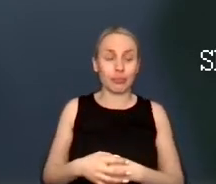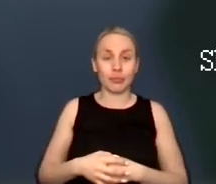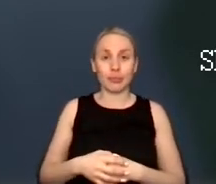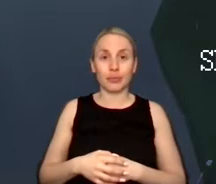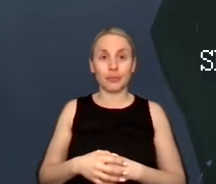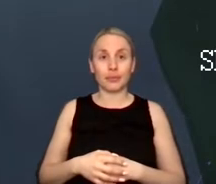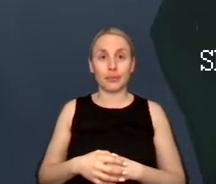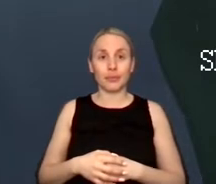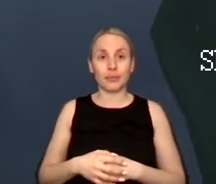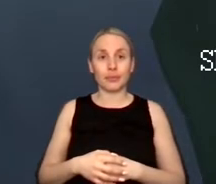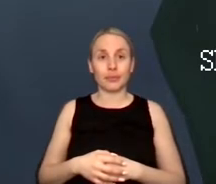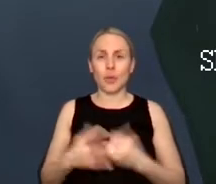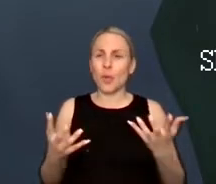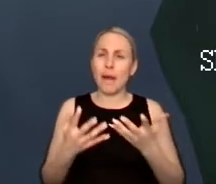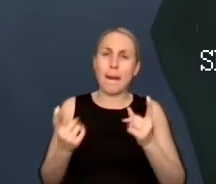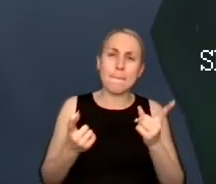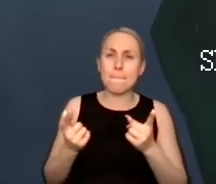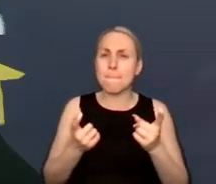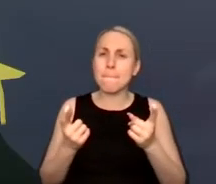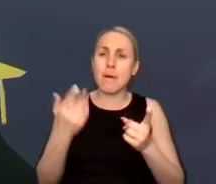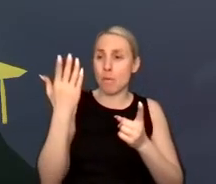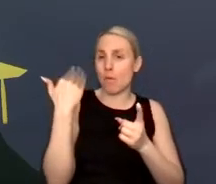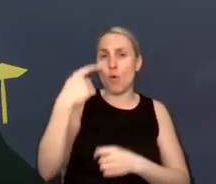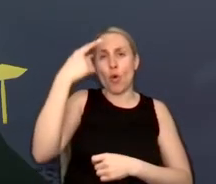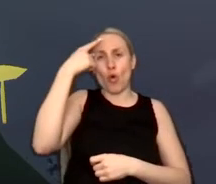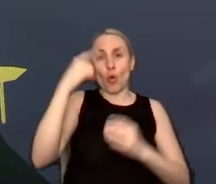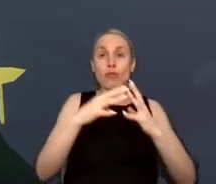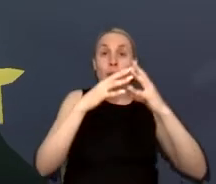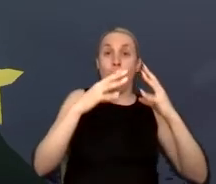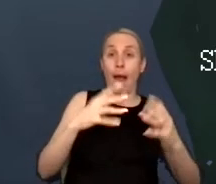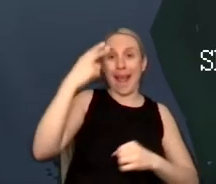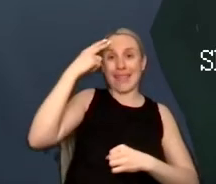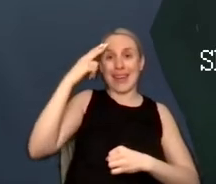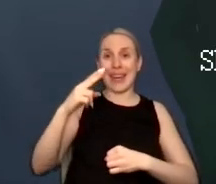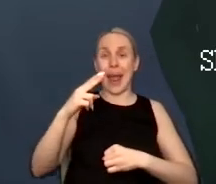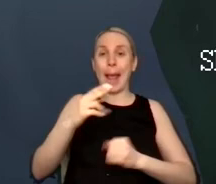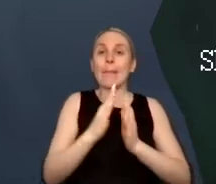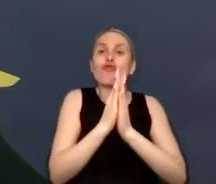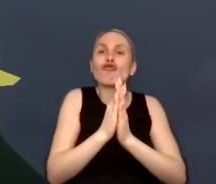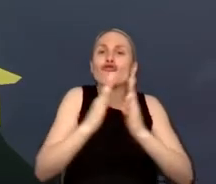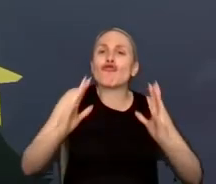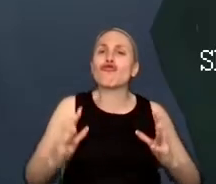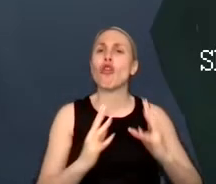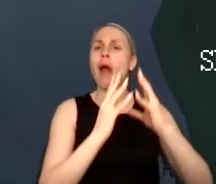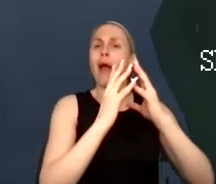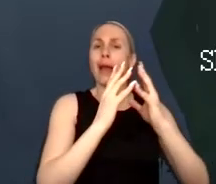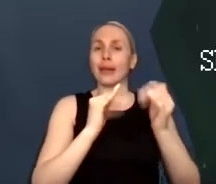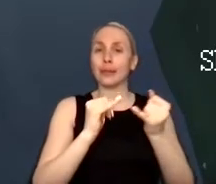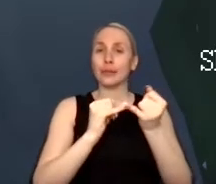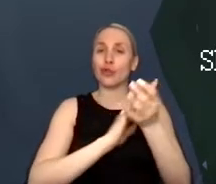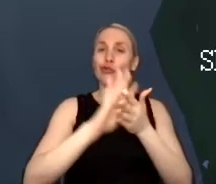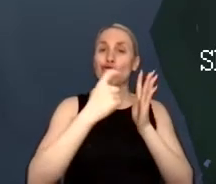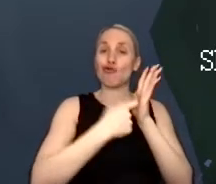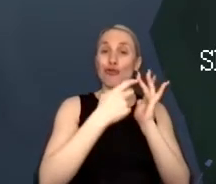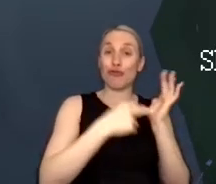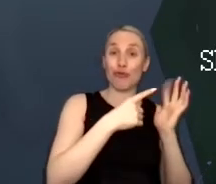of them was initially we were thinking about the hives as shrines. Dream Hive, that's nice. Dream Hive. There actually